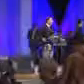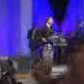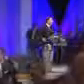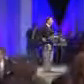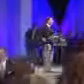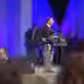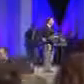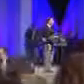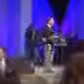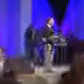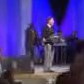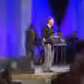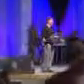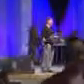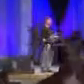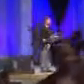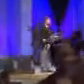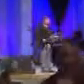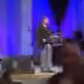blessed. Hallelujah.